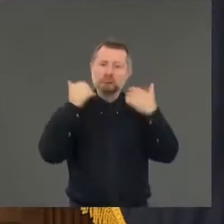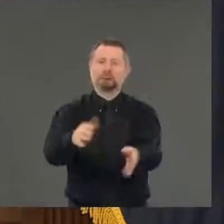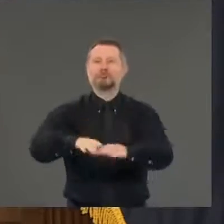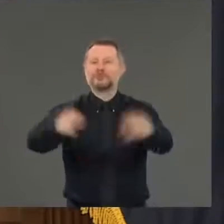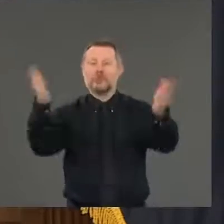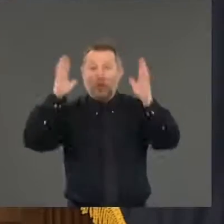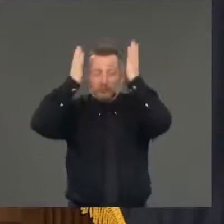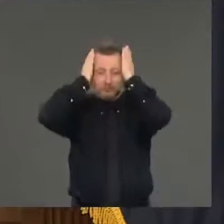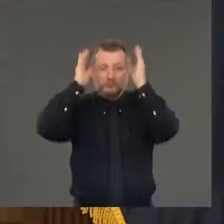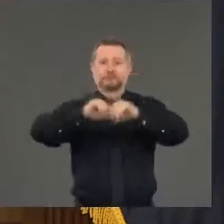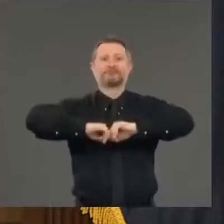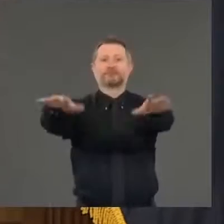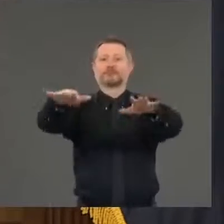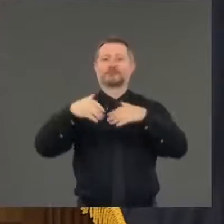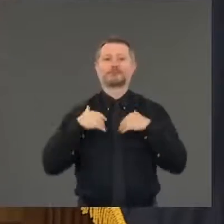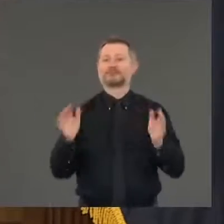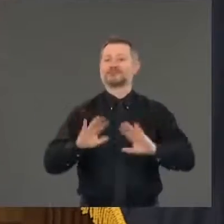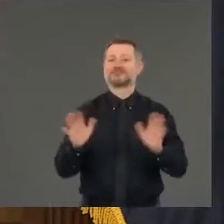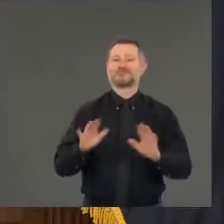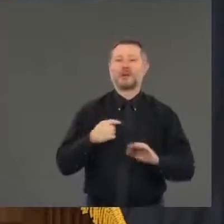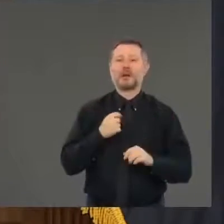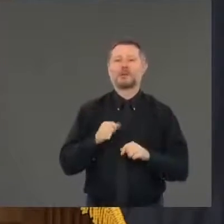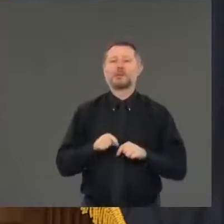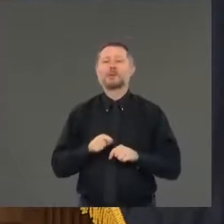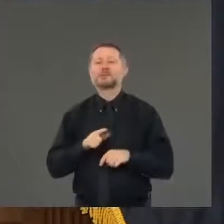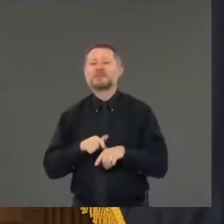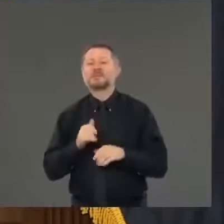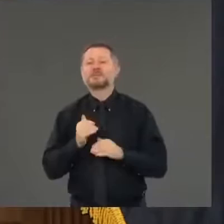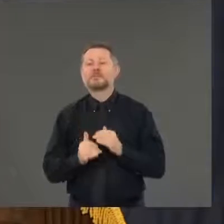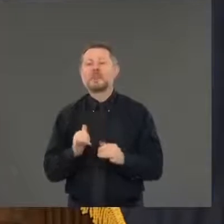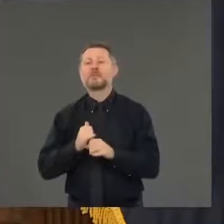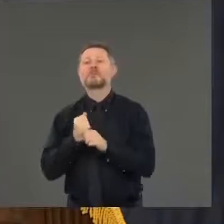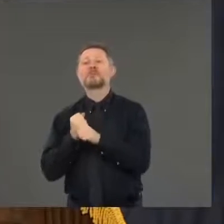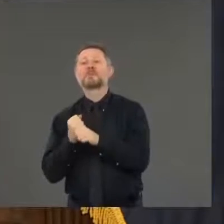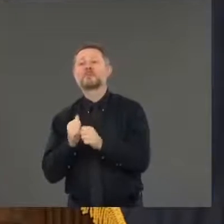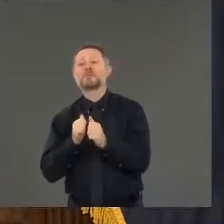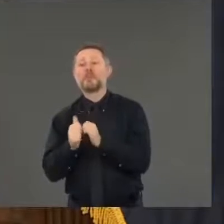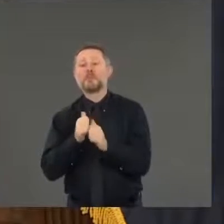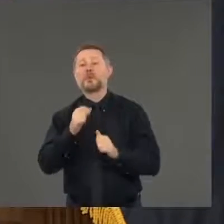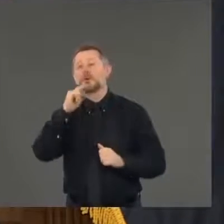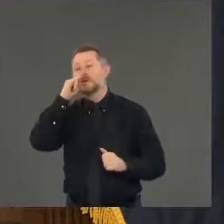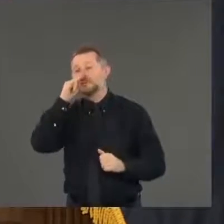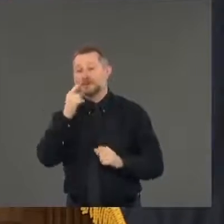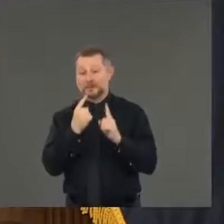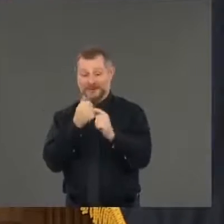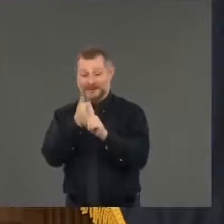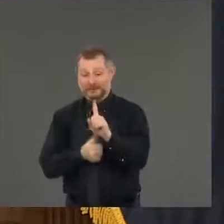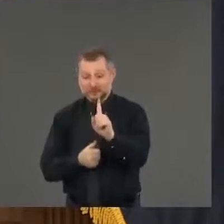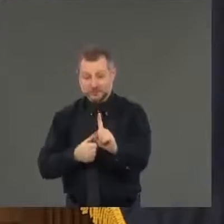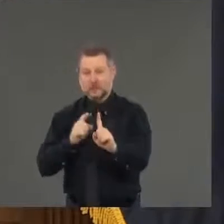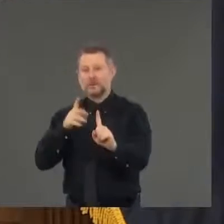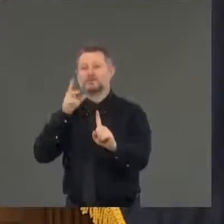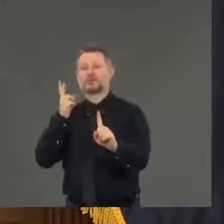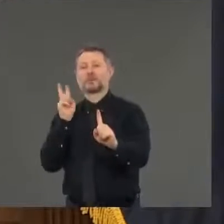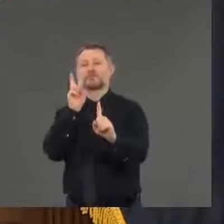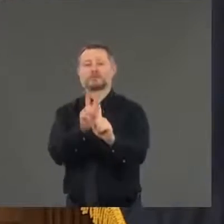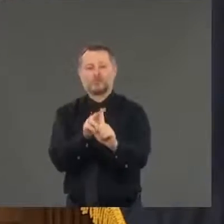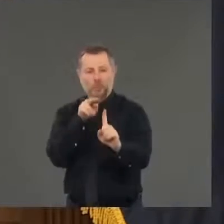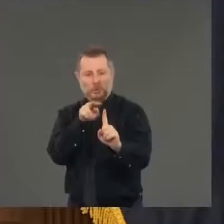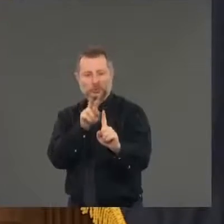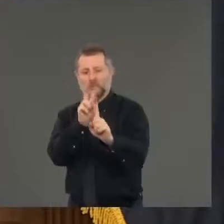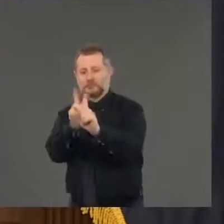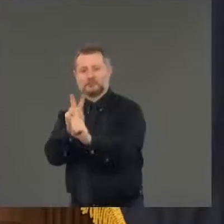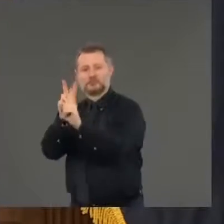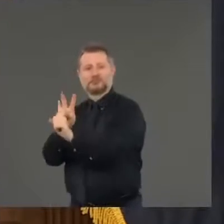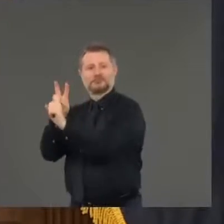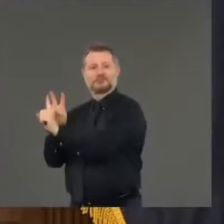So Little League sports, 2 spectators. Okay, we can do that. Summer day camps, we can do